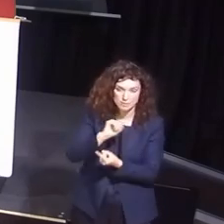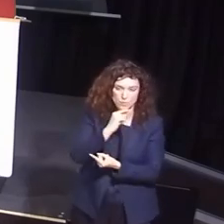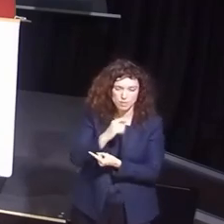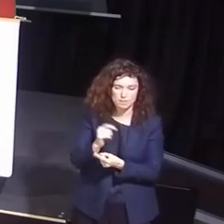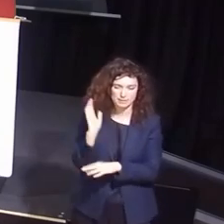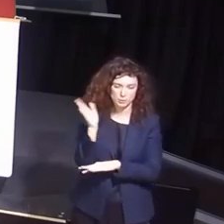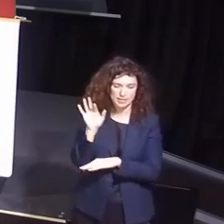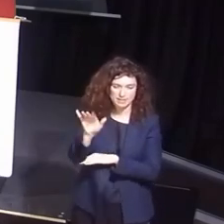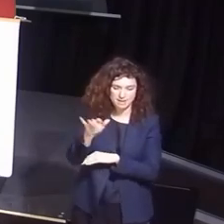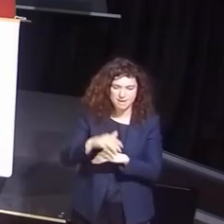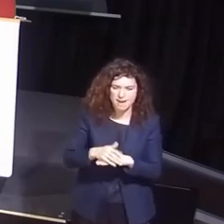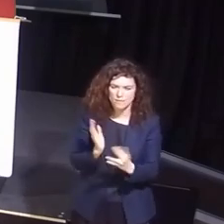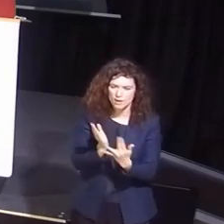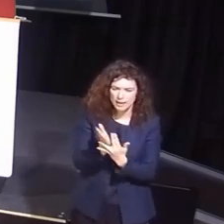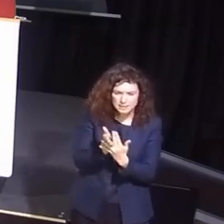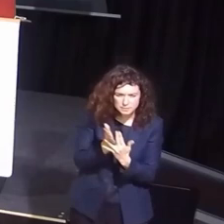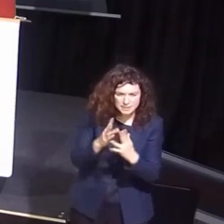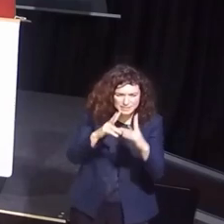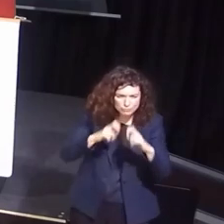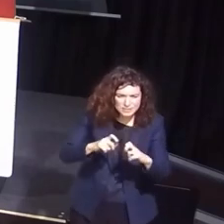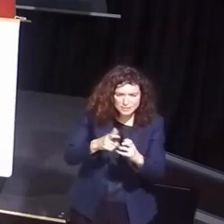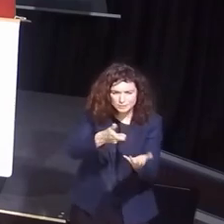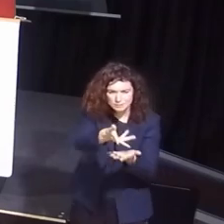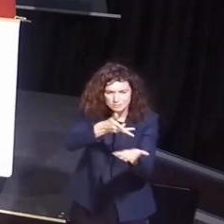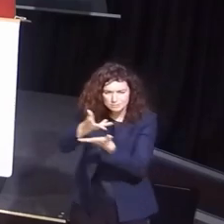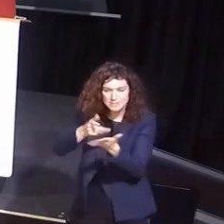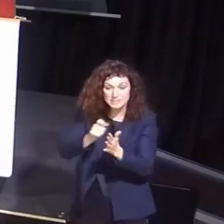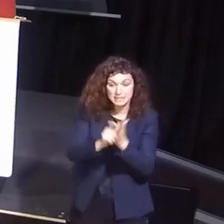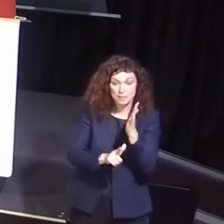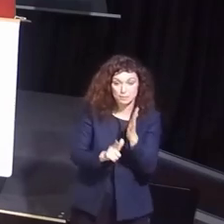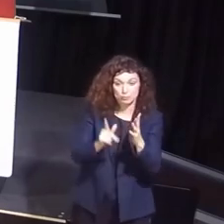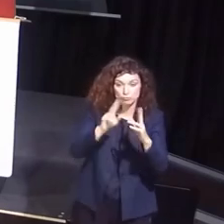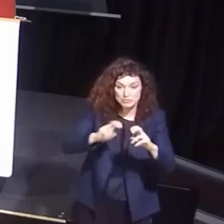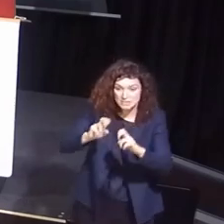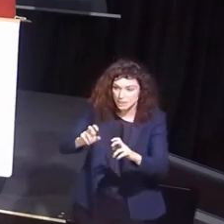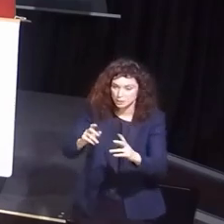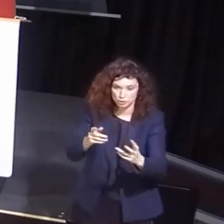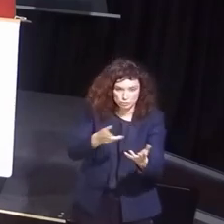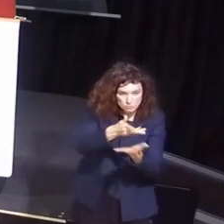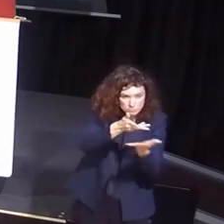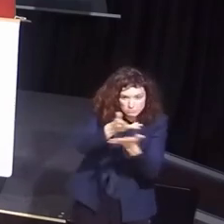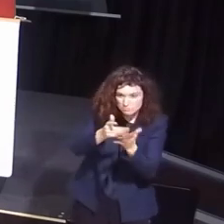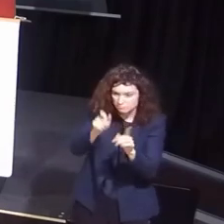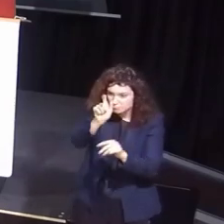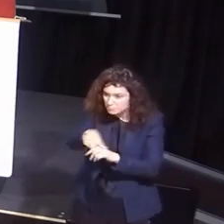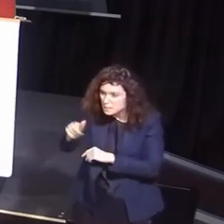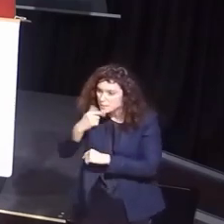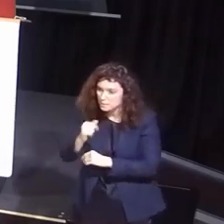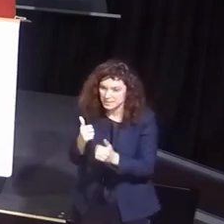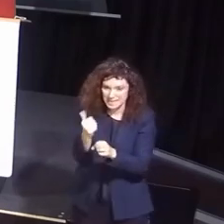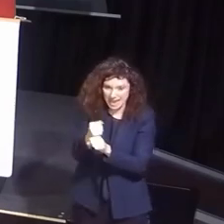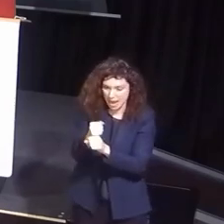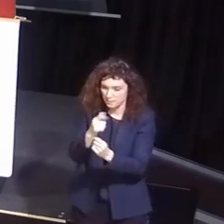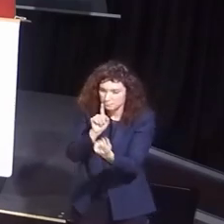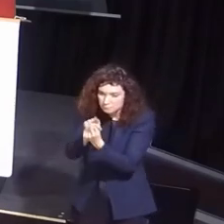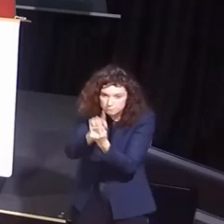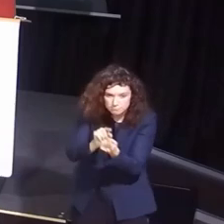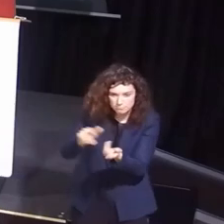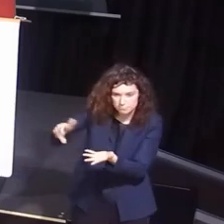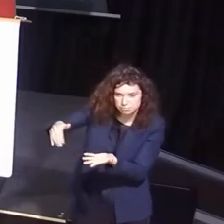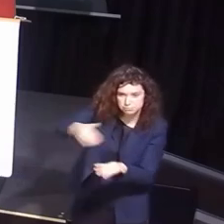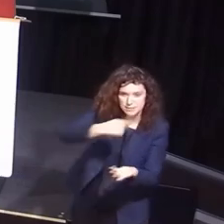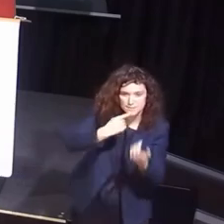accessibility research, and they talked to disabled gamers, and I was one of the gamers they picked to stream it. And they